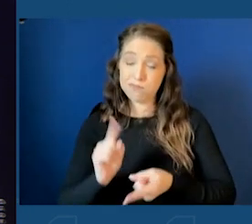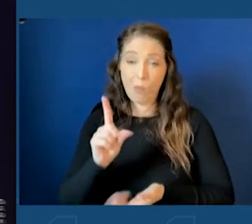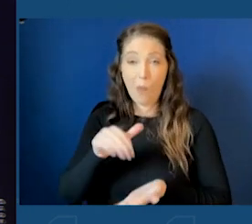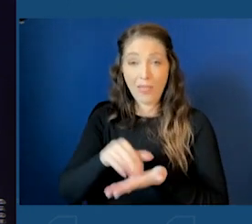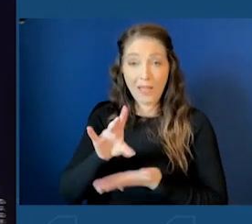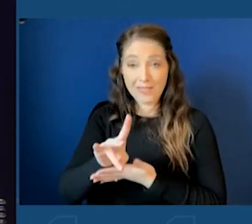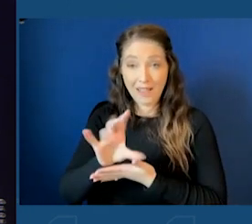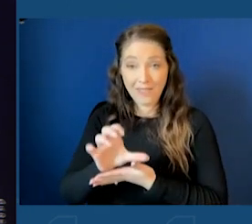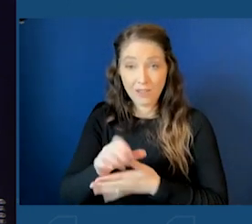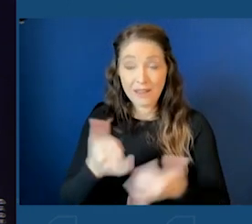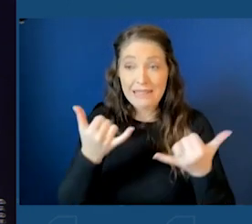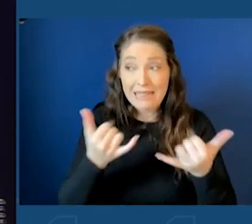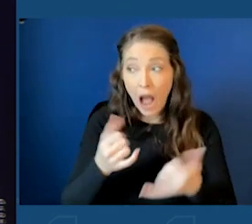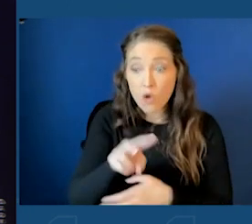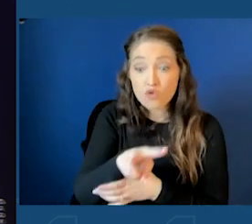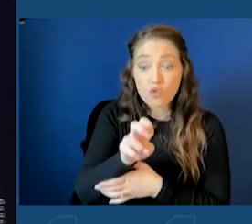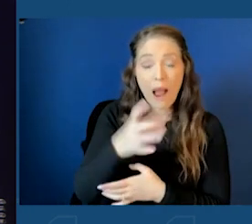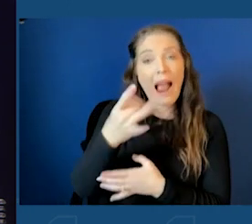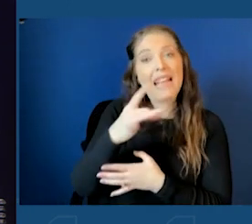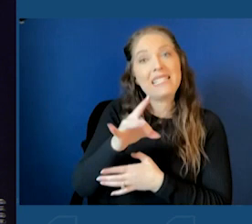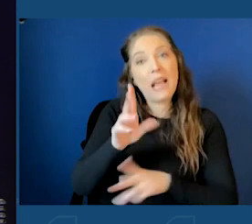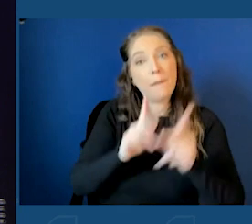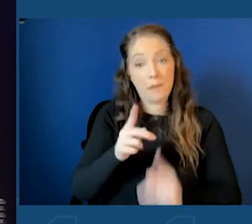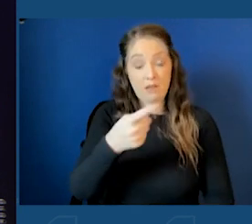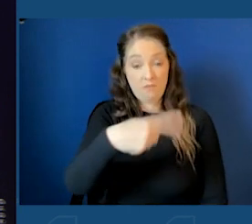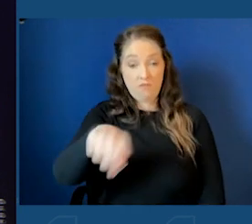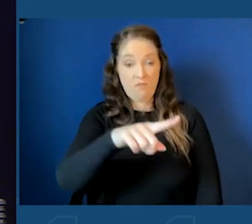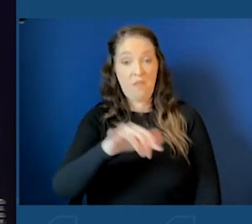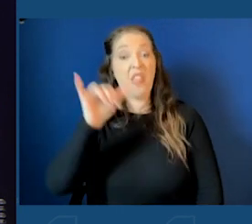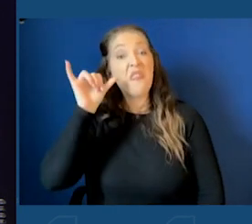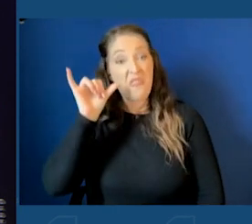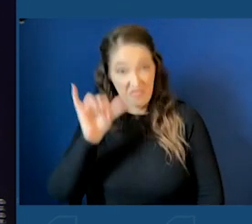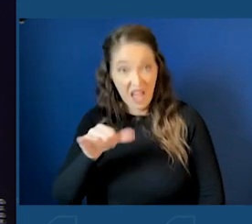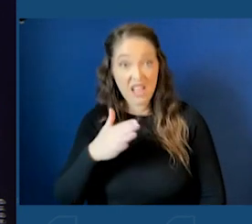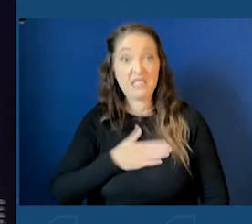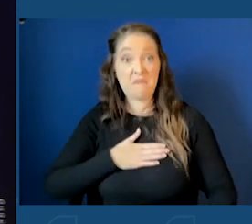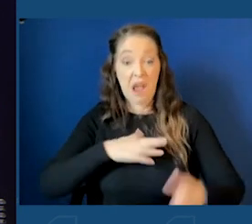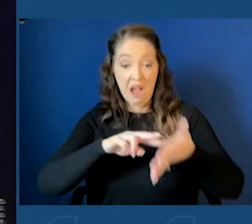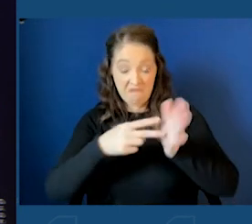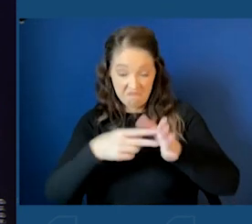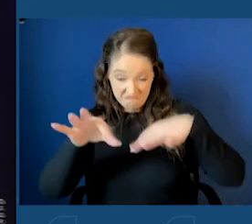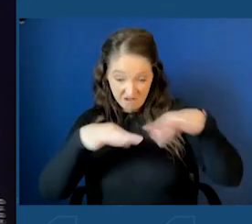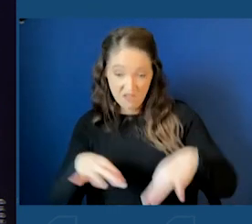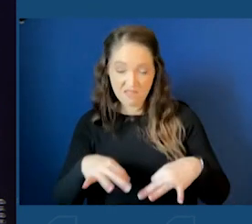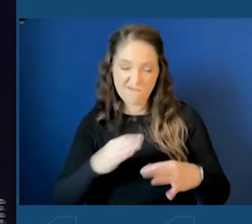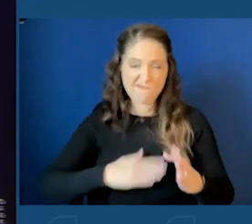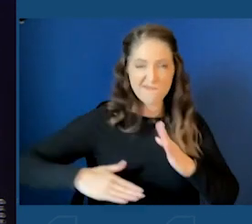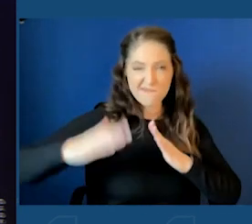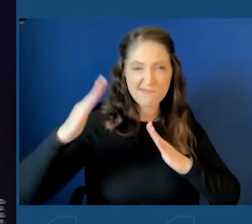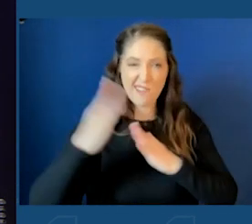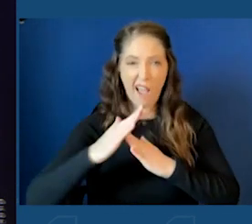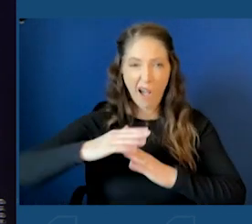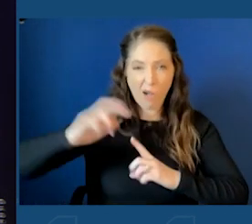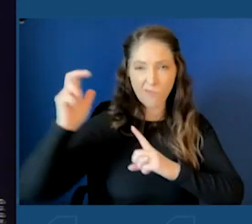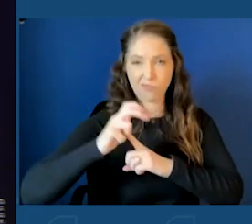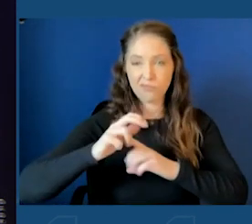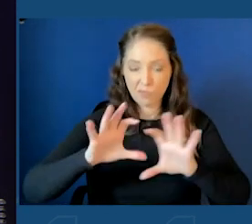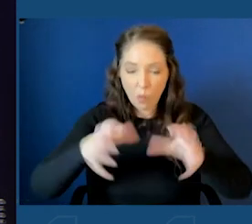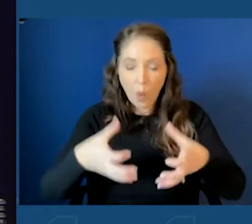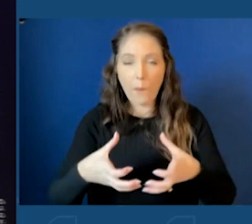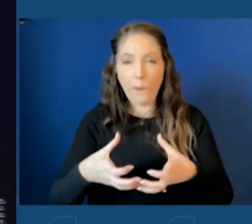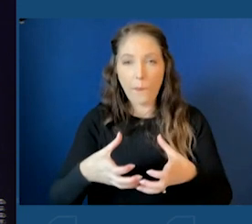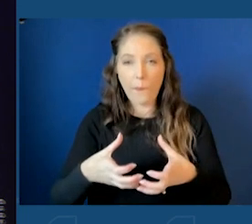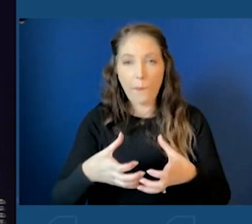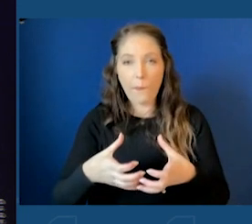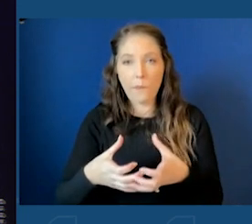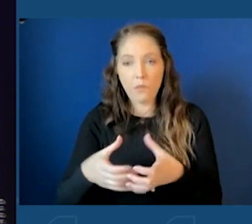you. That's my definition of an elite group. You've now entered those ranks and continue to